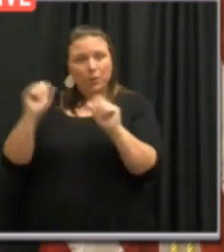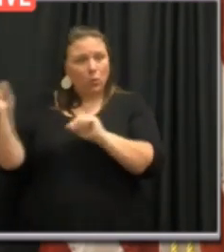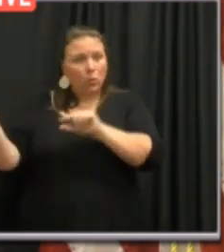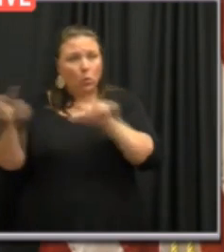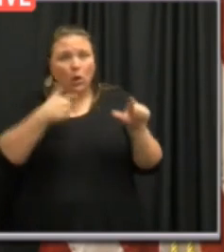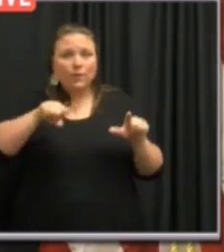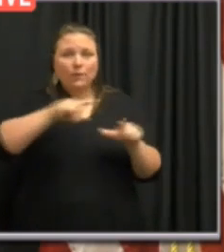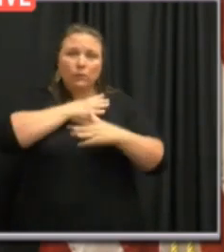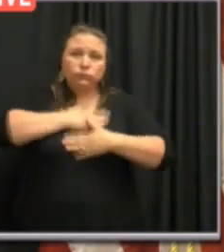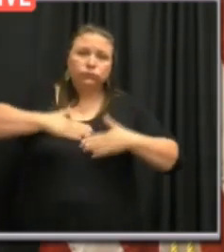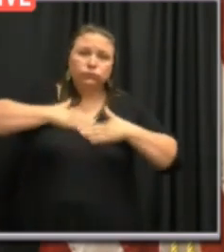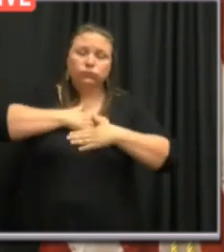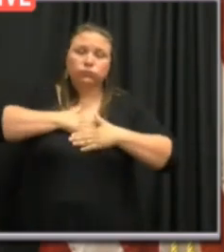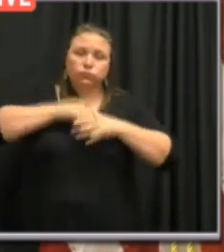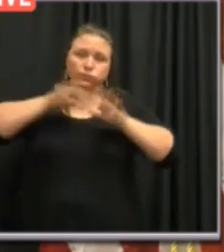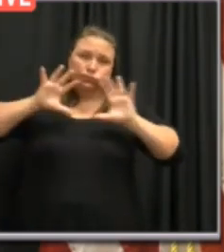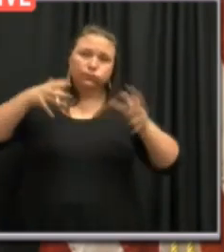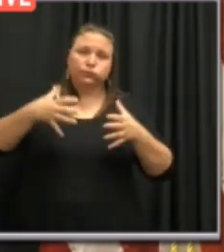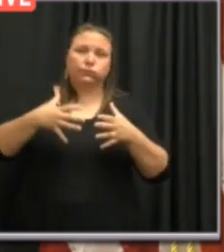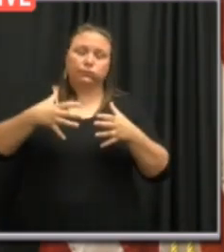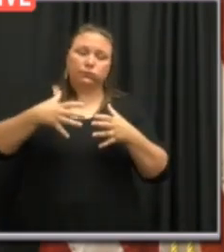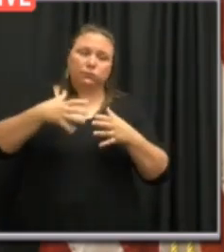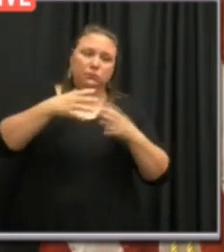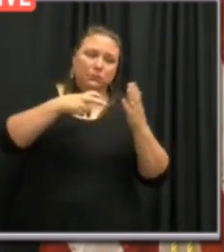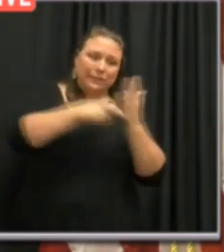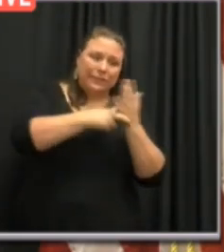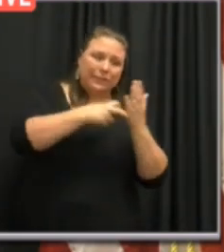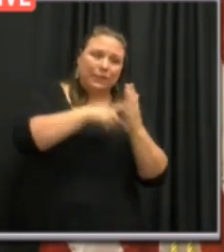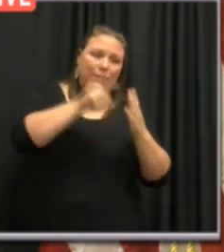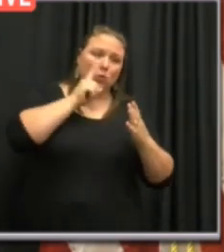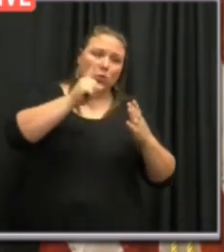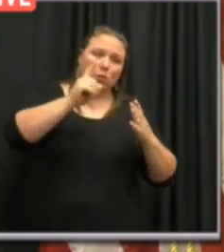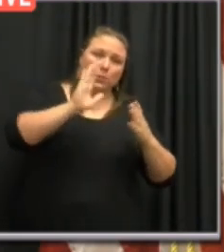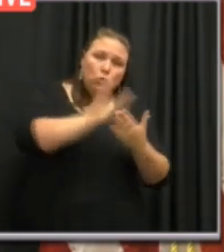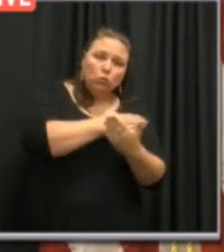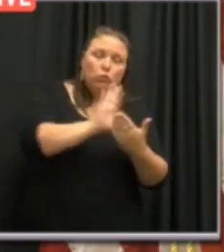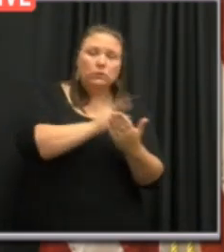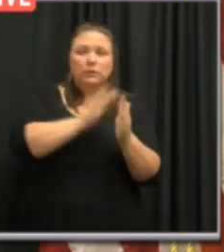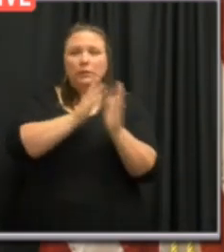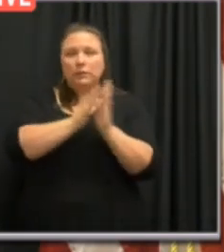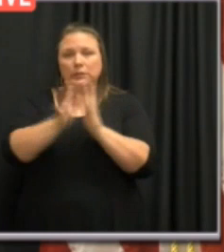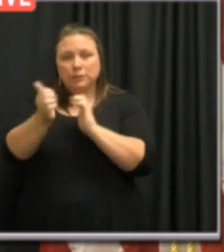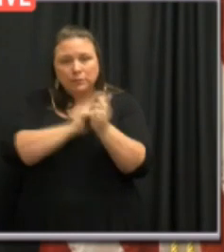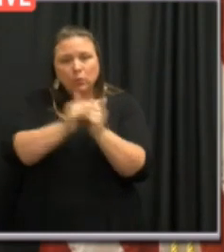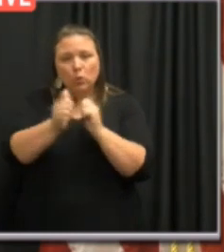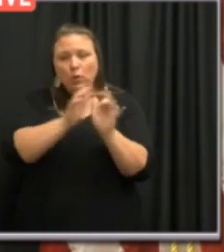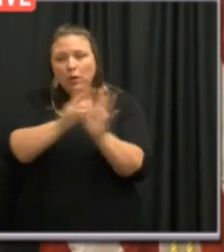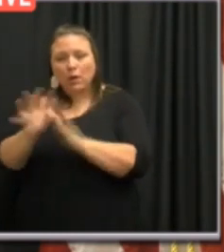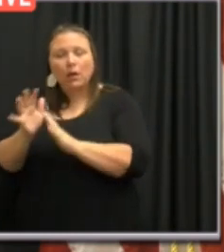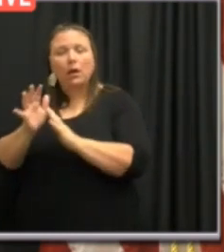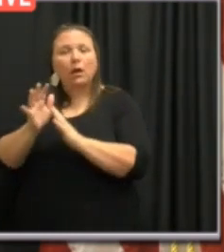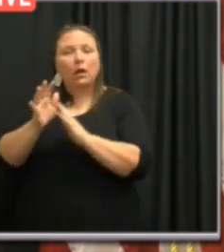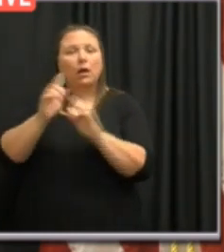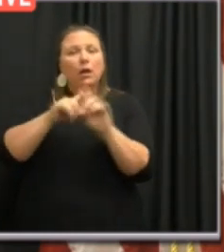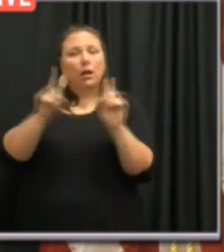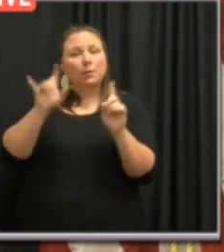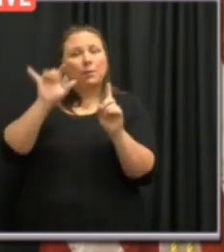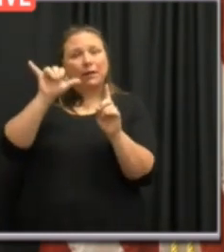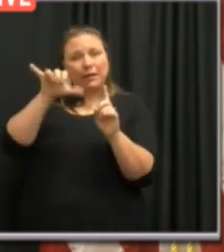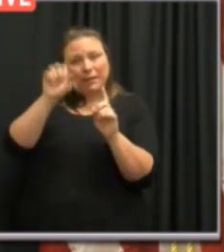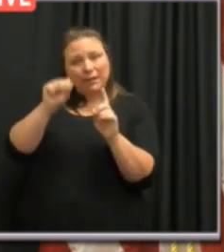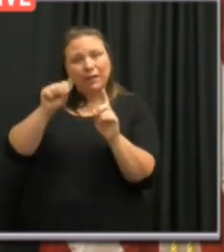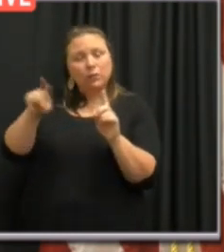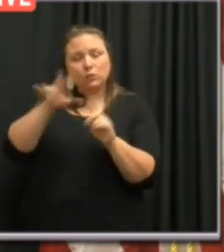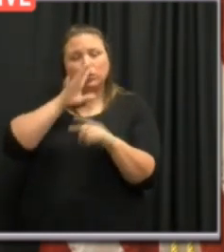our hospitality area is hurting. But yeah, the specifics of your question is the lack of ticket revenue